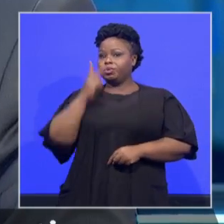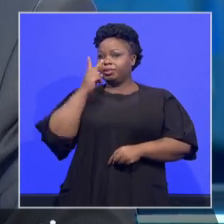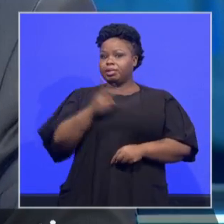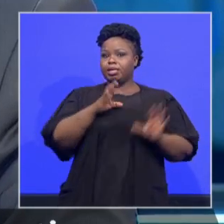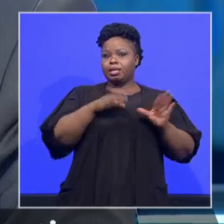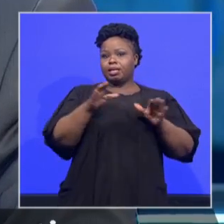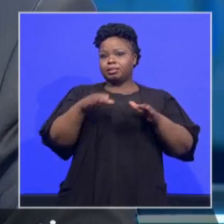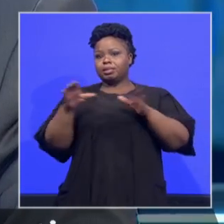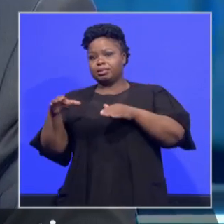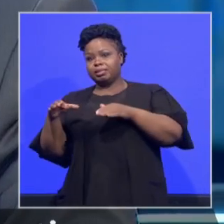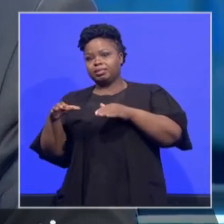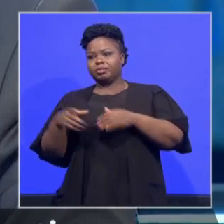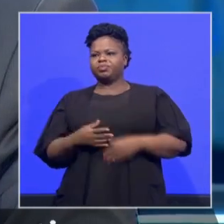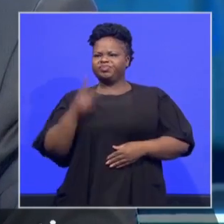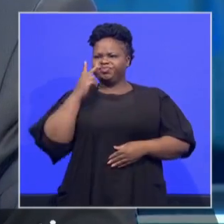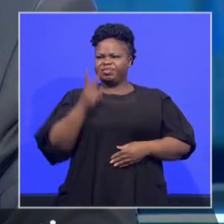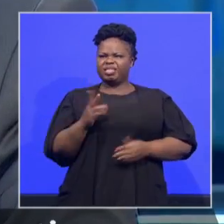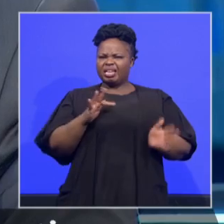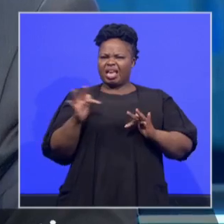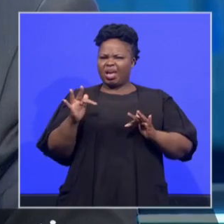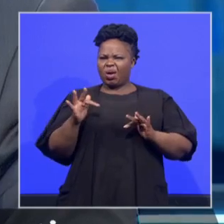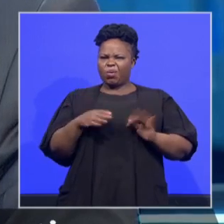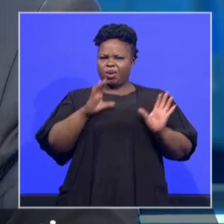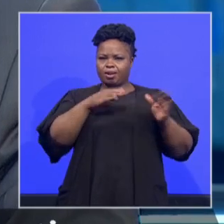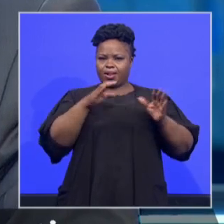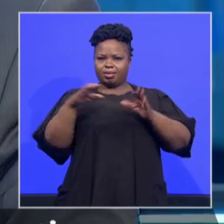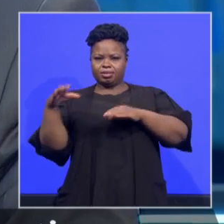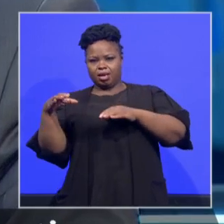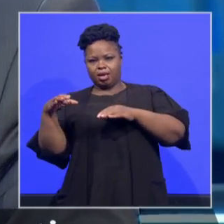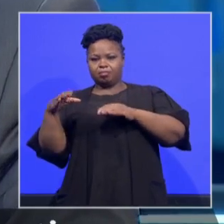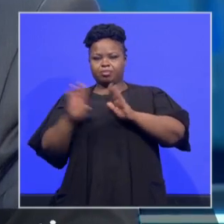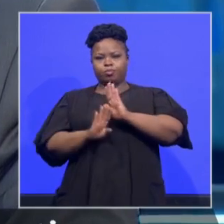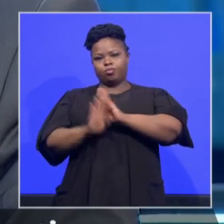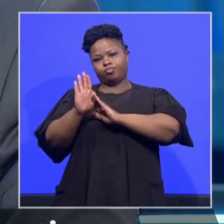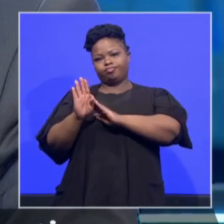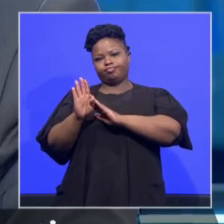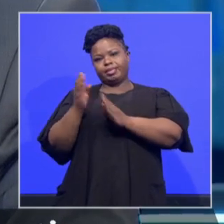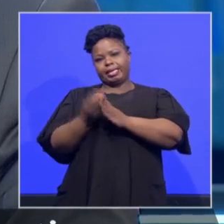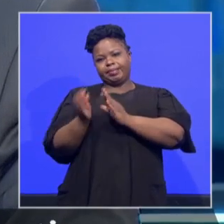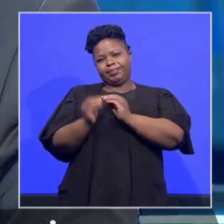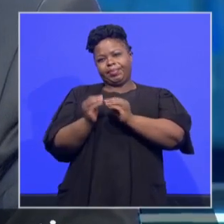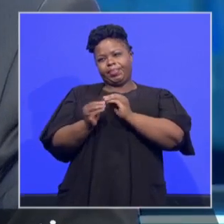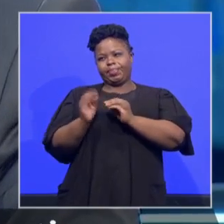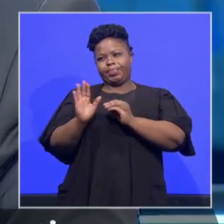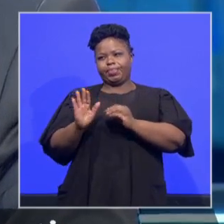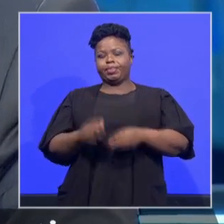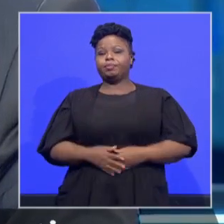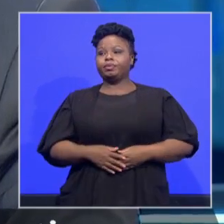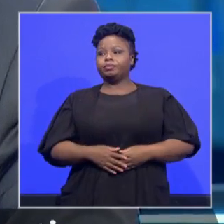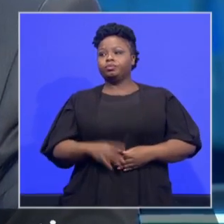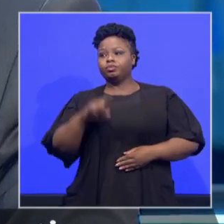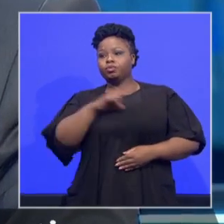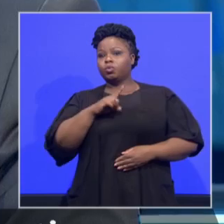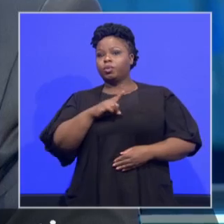how to improve the way in which we cluster, so that when we